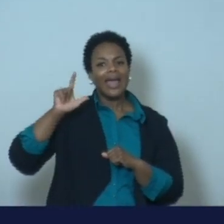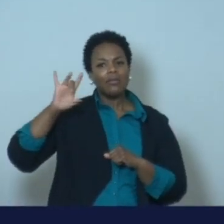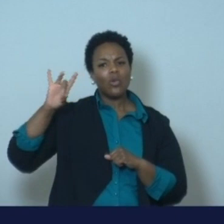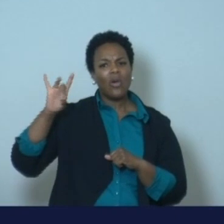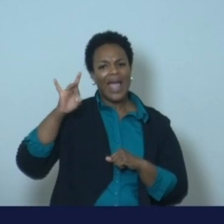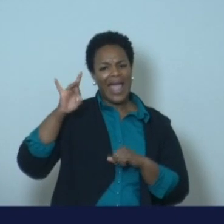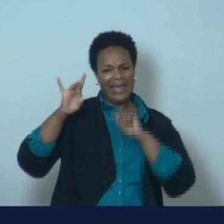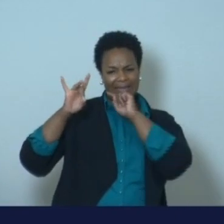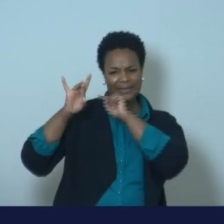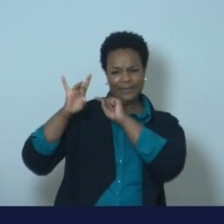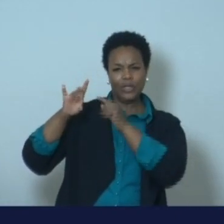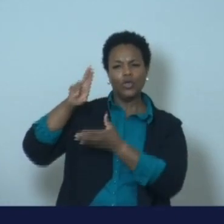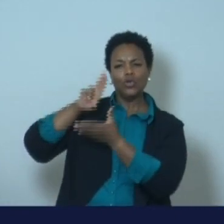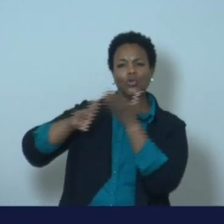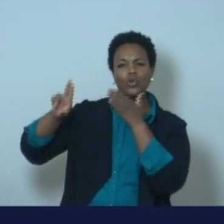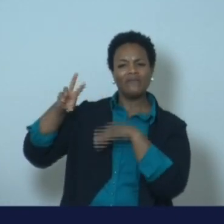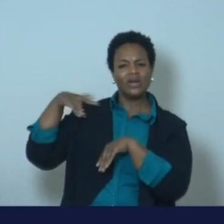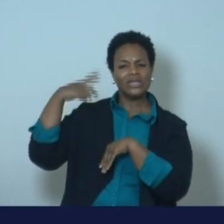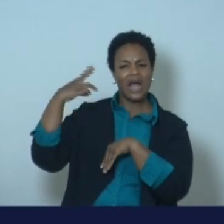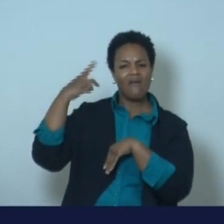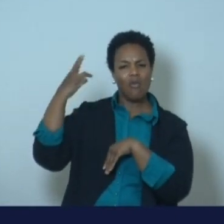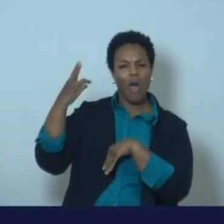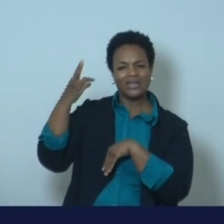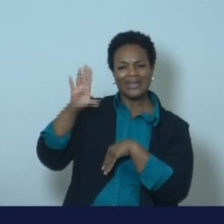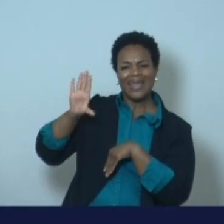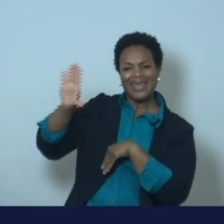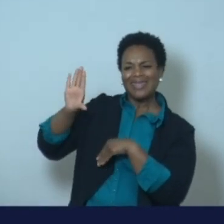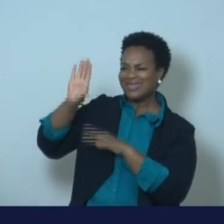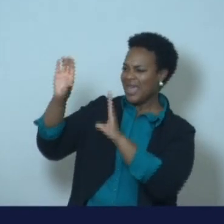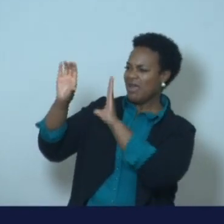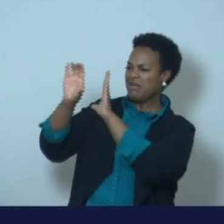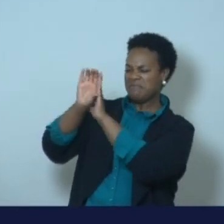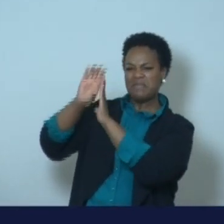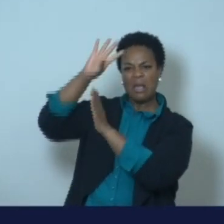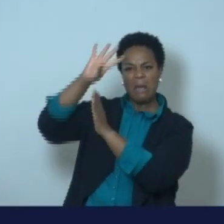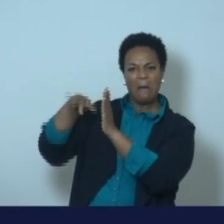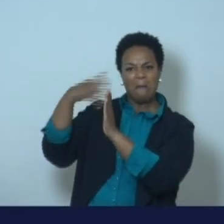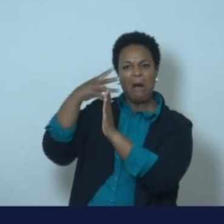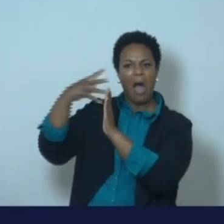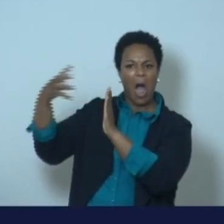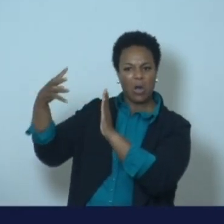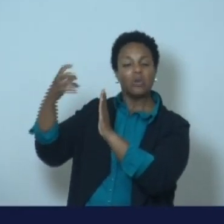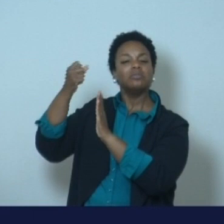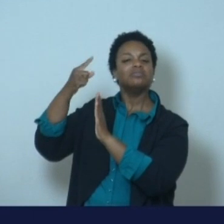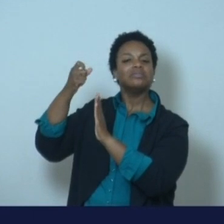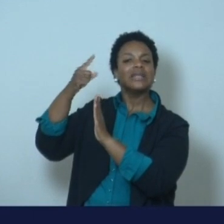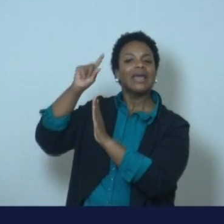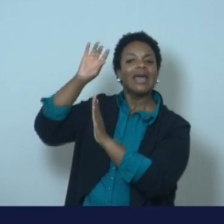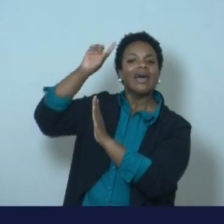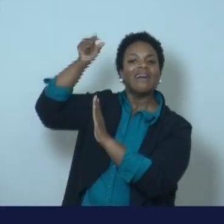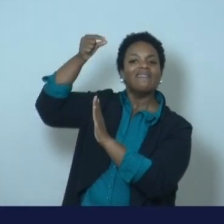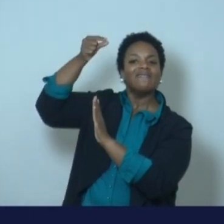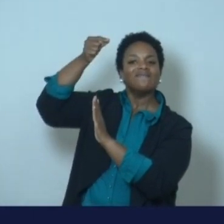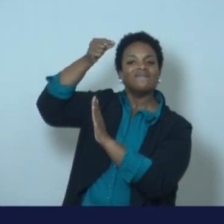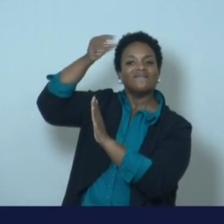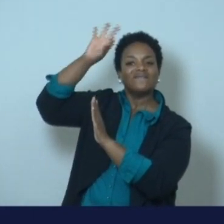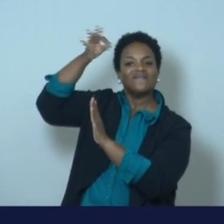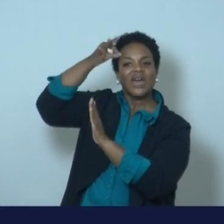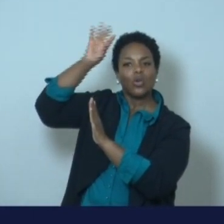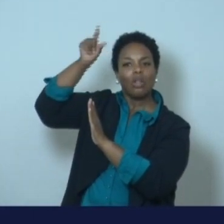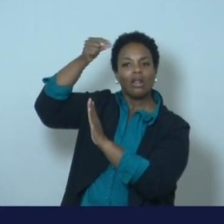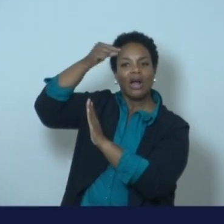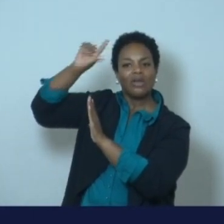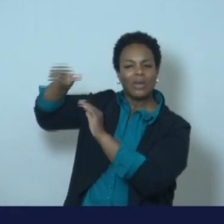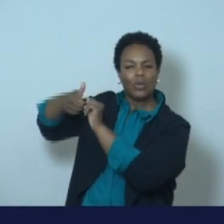cited University of Washington model, which the White House was using these models, that didn't quite capture the